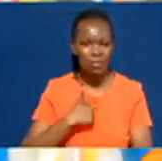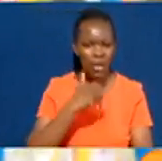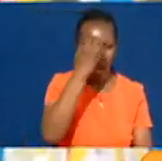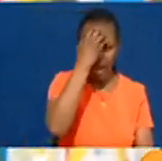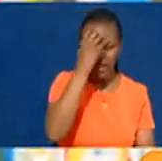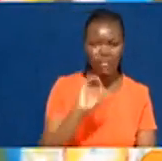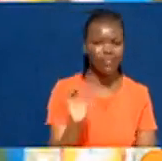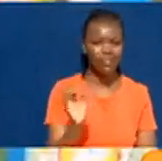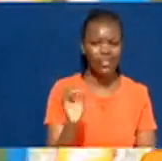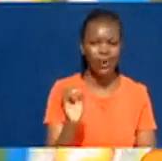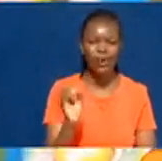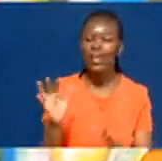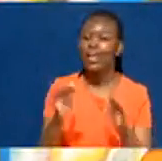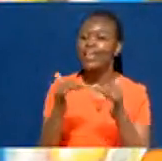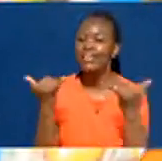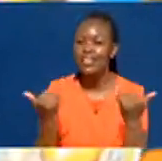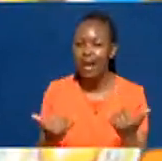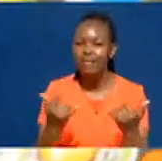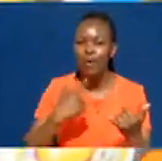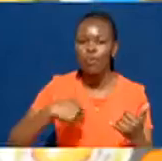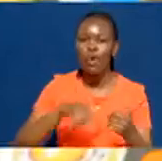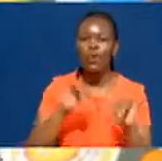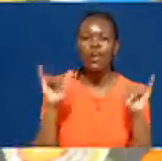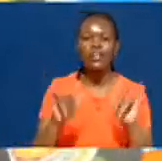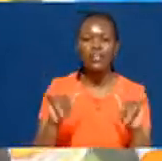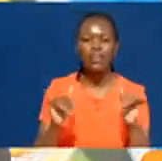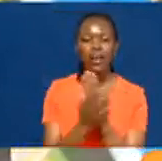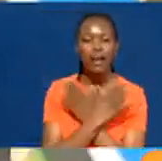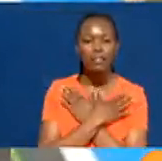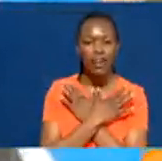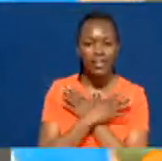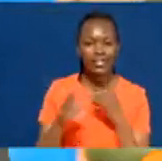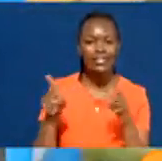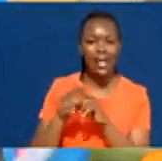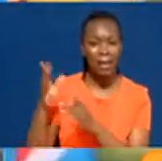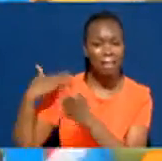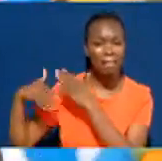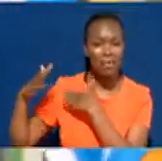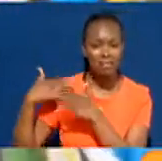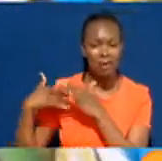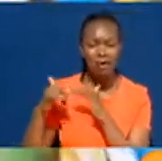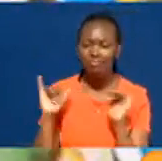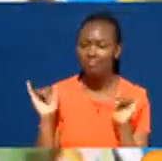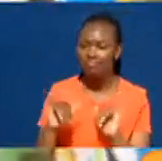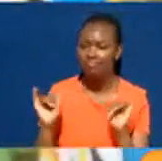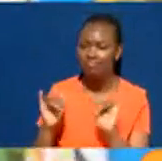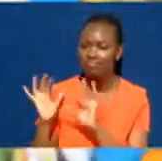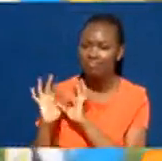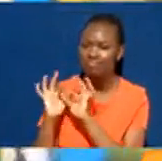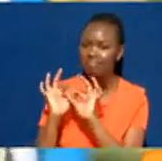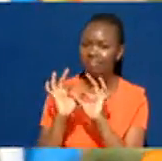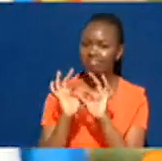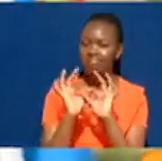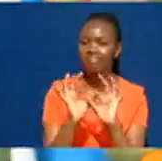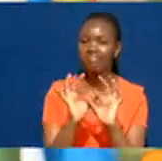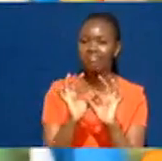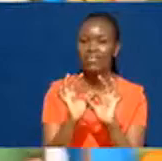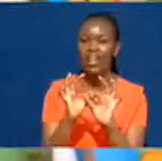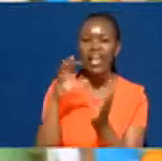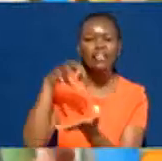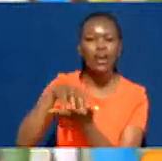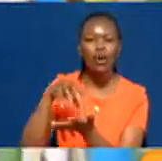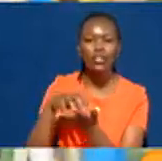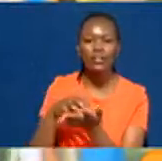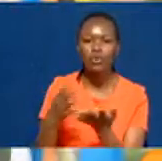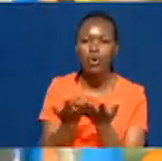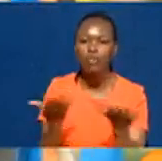And therefore, we will remain friends as we have been in the context of where